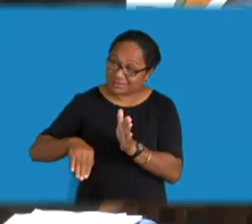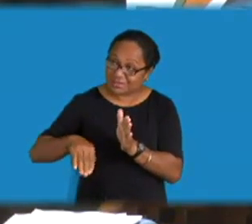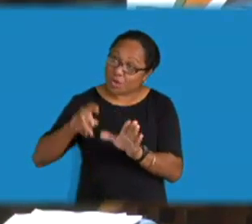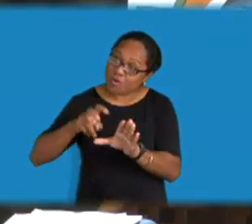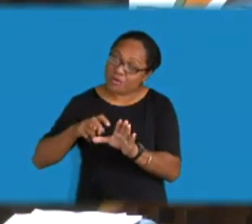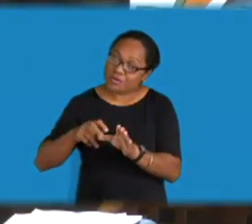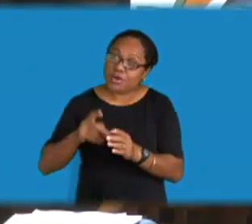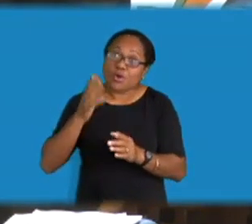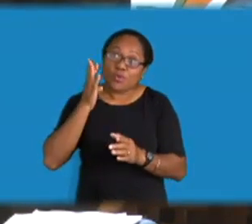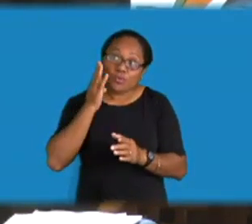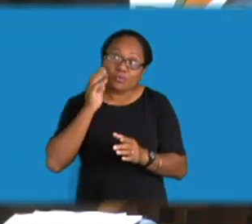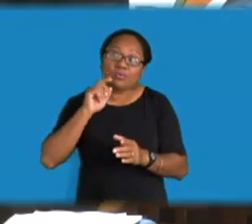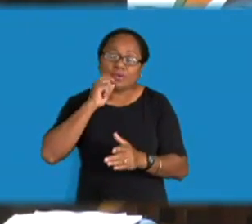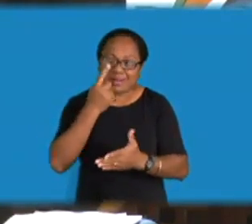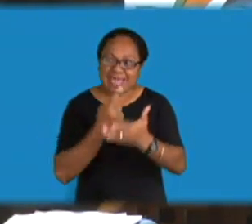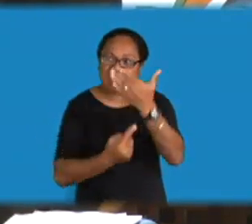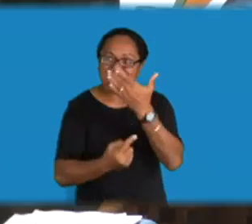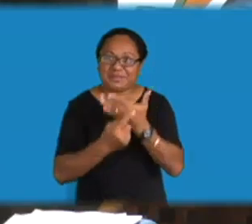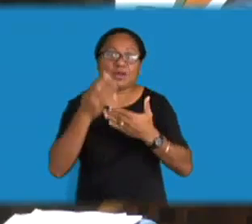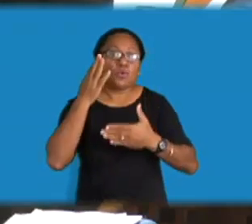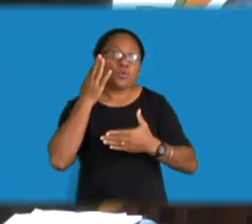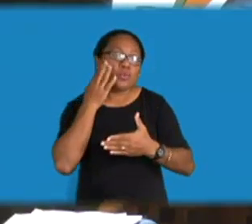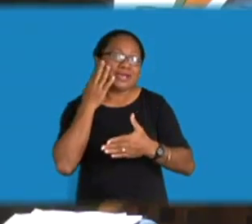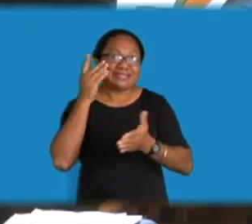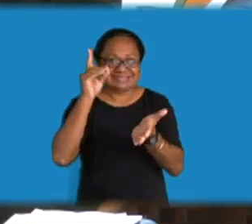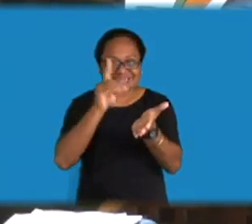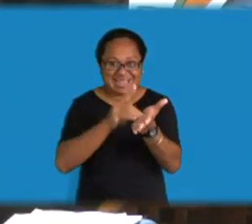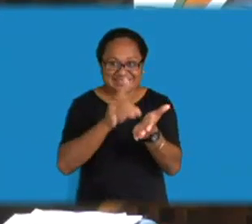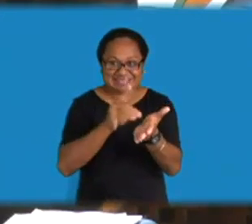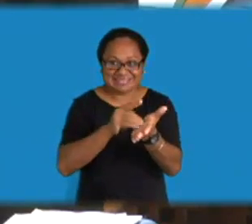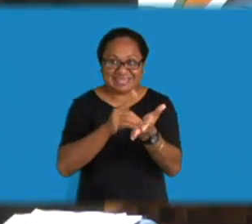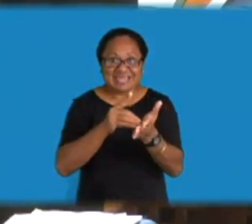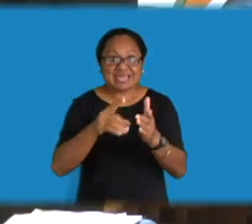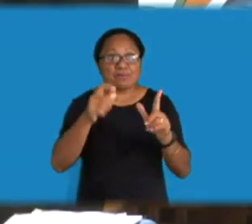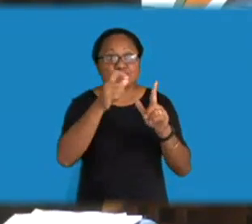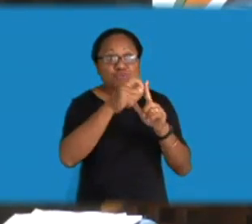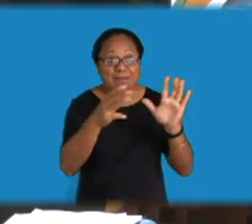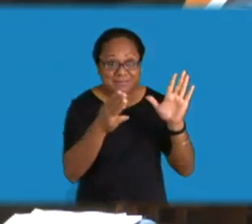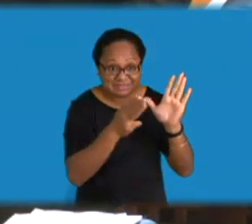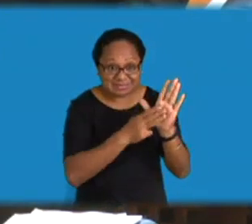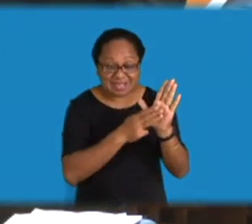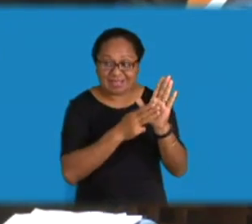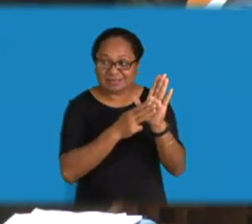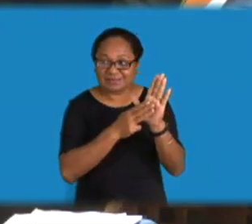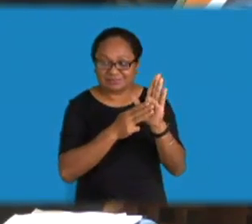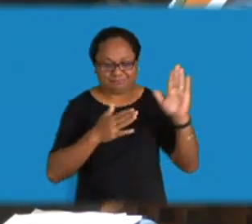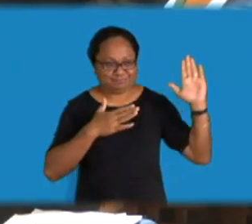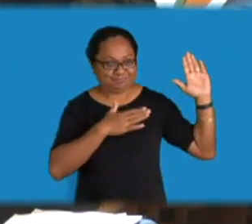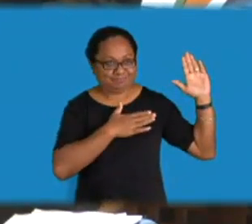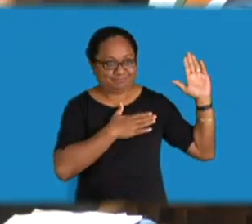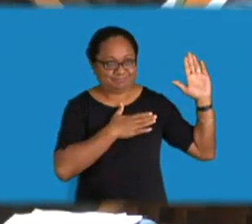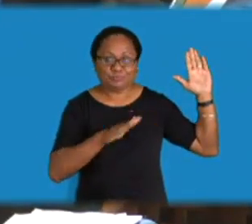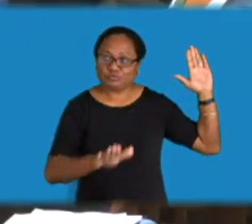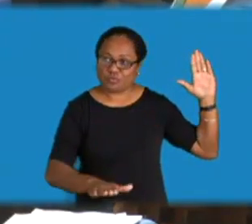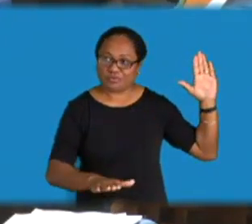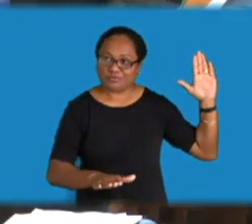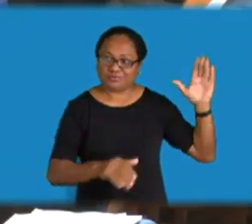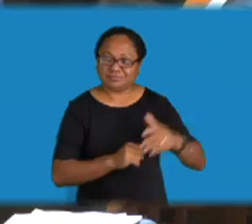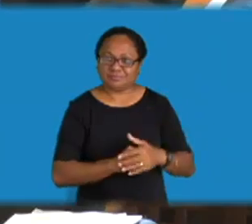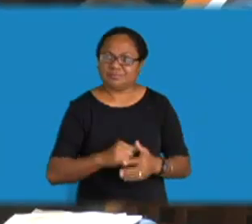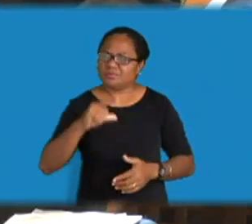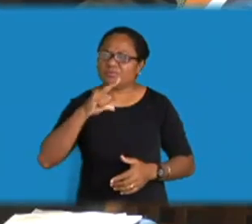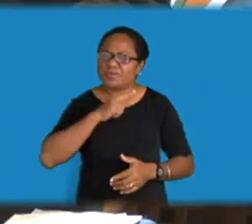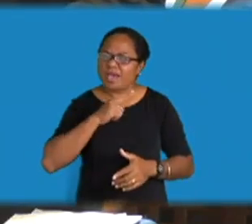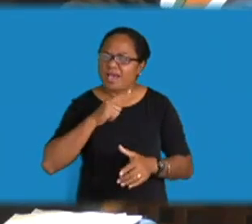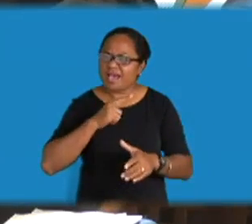will fall on the date the Prime Minister is sworn in? Why? They were terminated